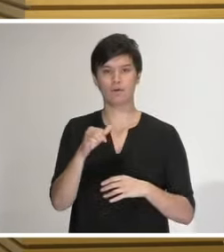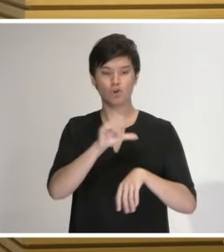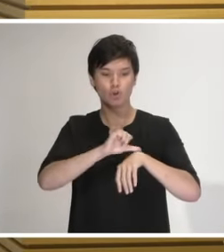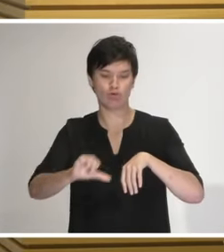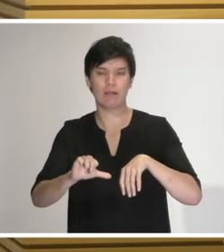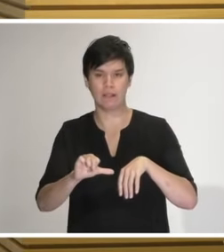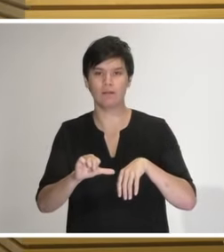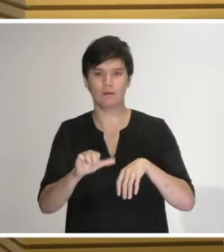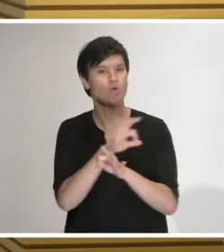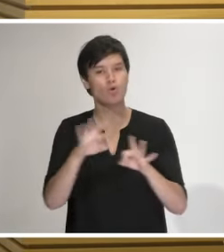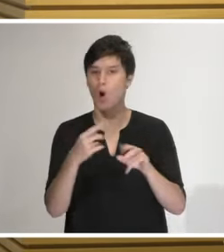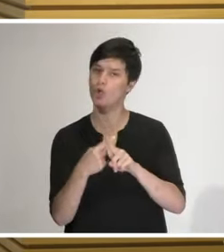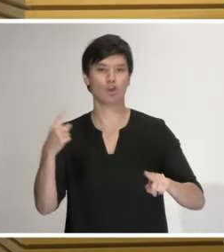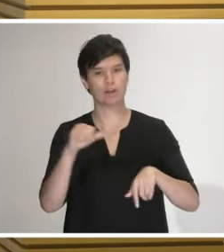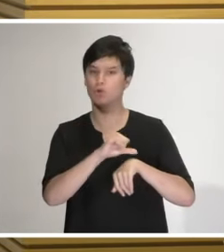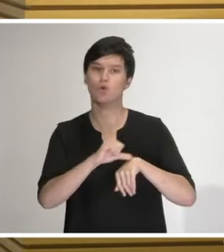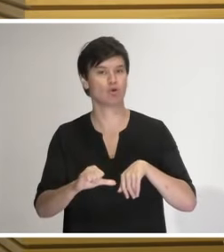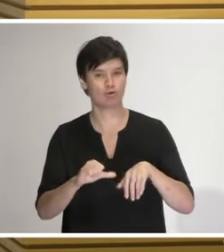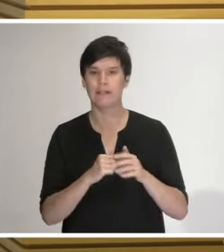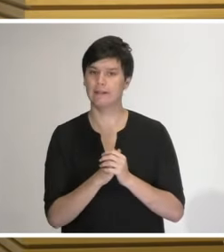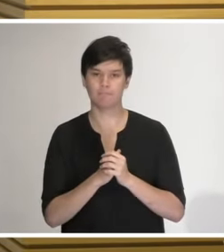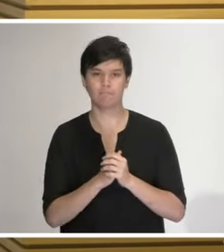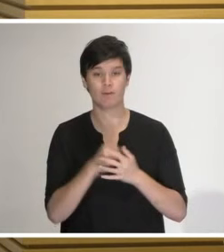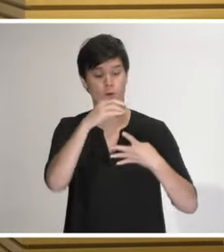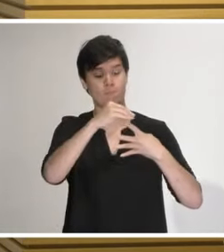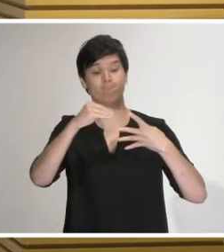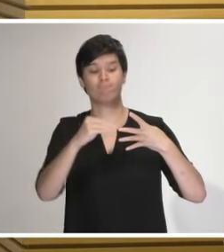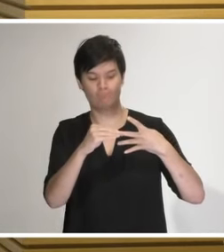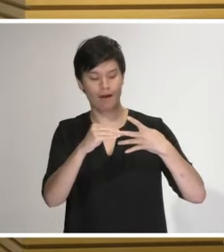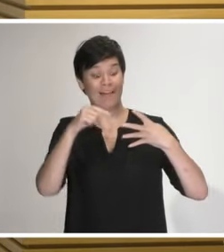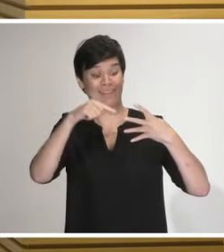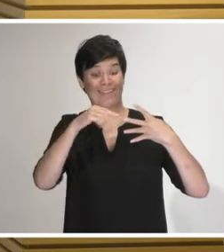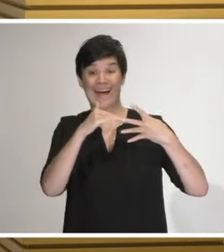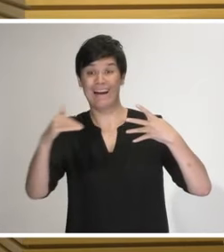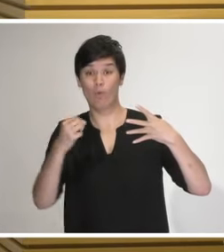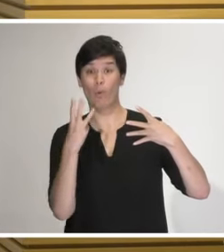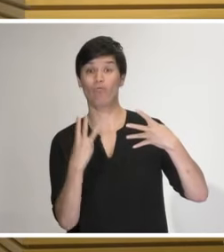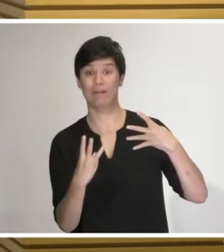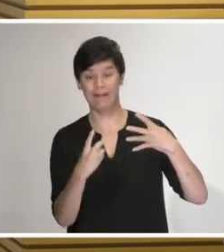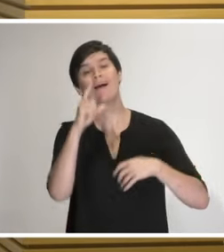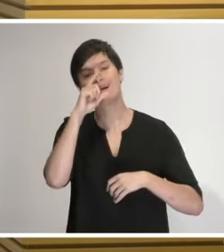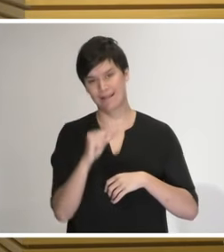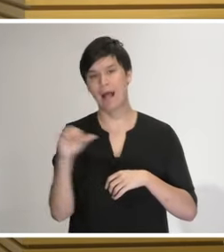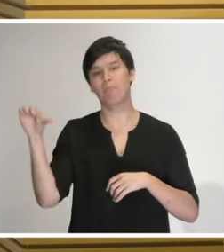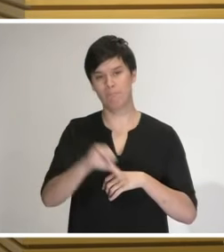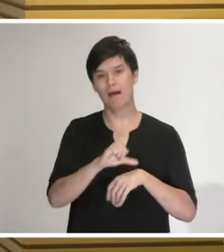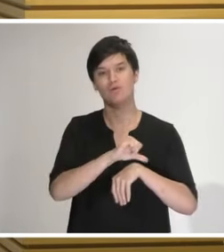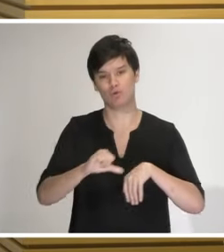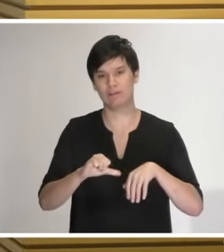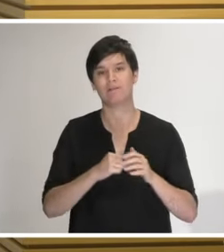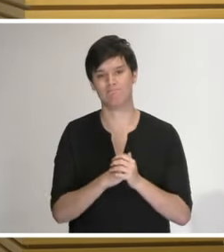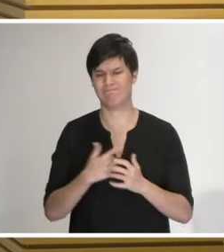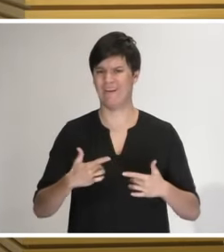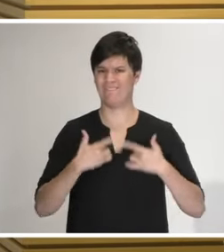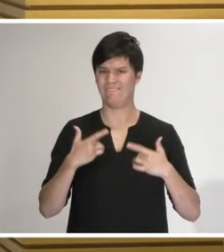again for how they might do that in an alert level 3 type situation. Do you think it would be hundreds or thousands at this point? Oh, I think it would be thousands across